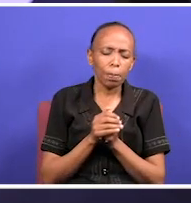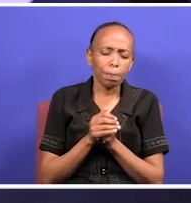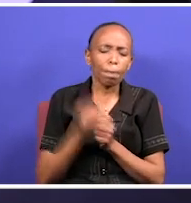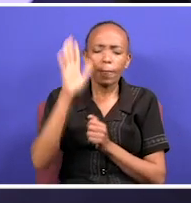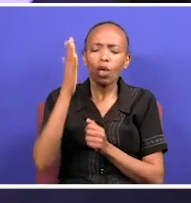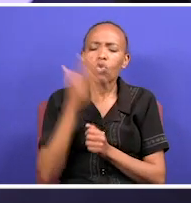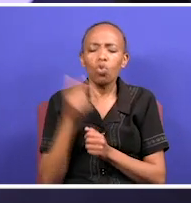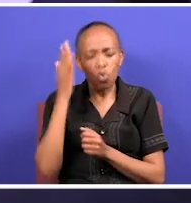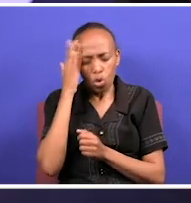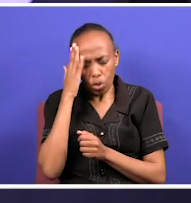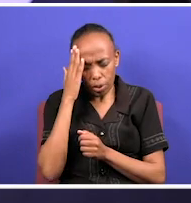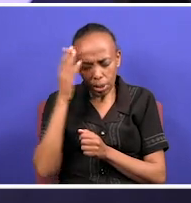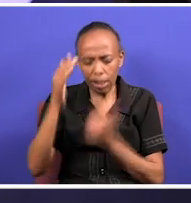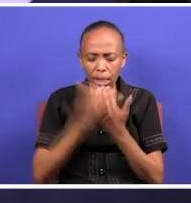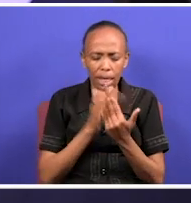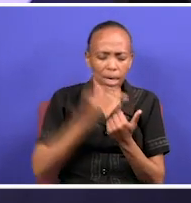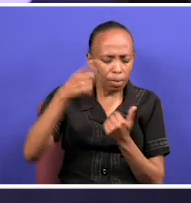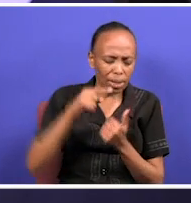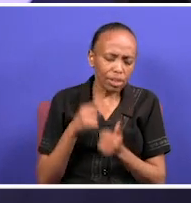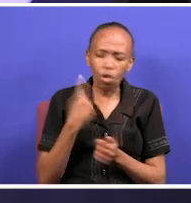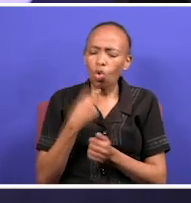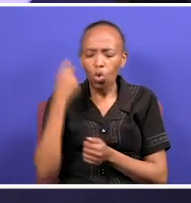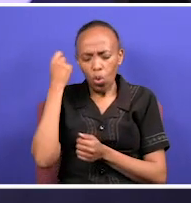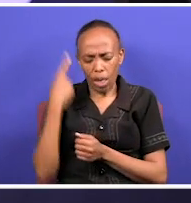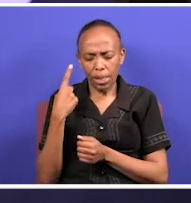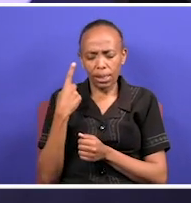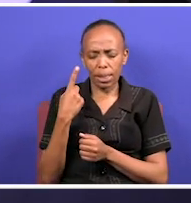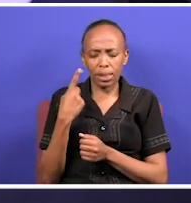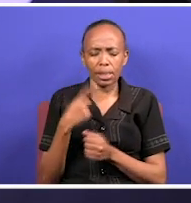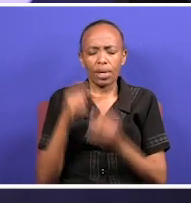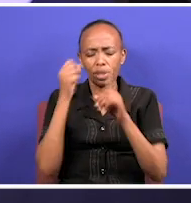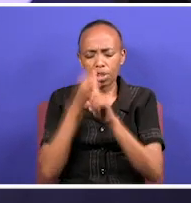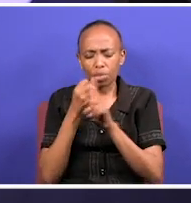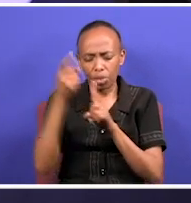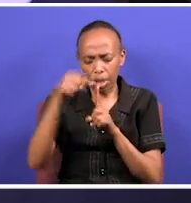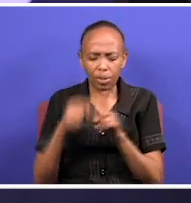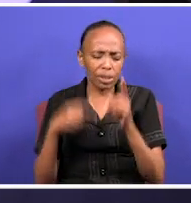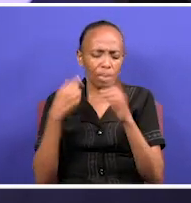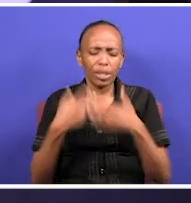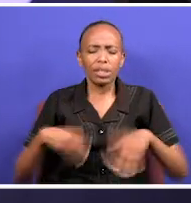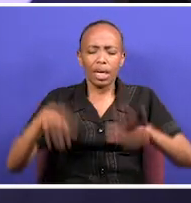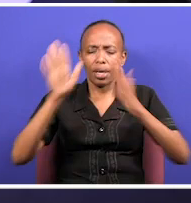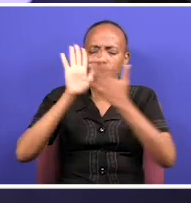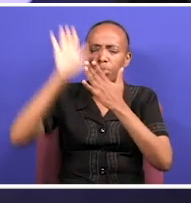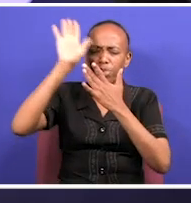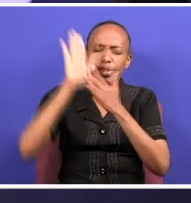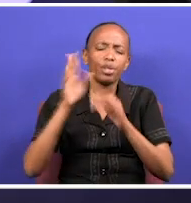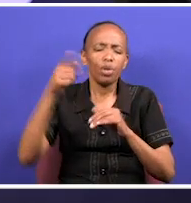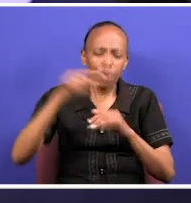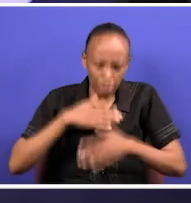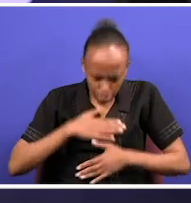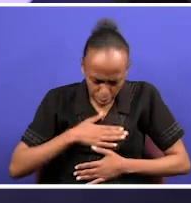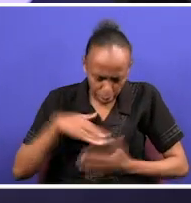who knows our cares, you who understands our struggles, we surrender to you. We